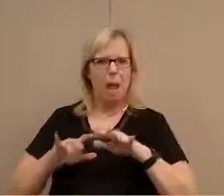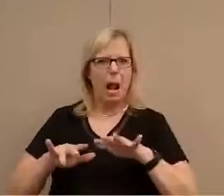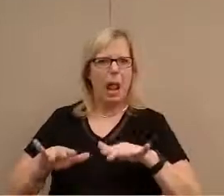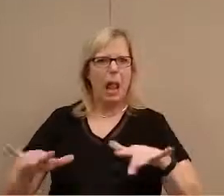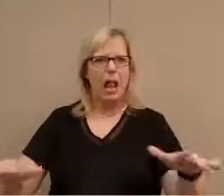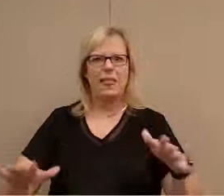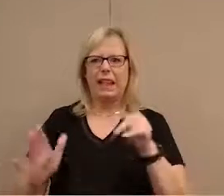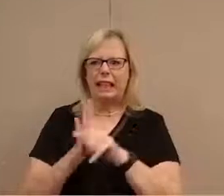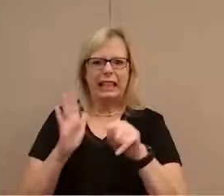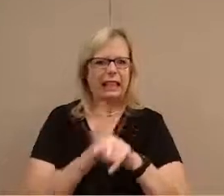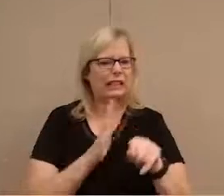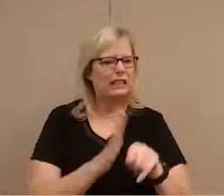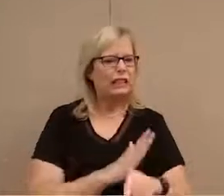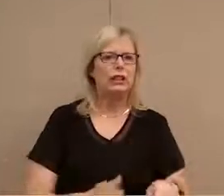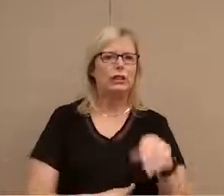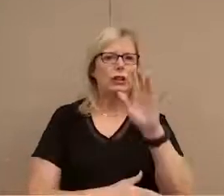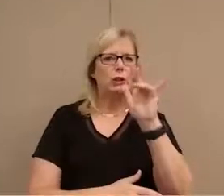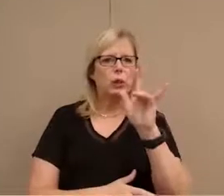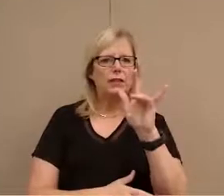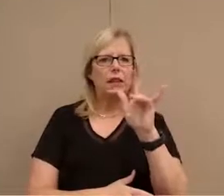that have killed